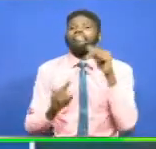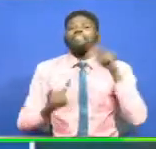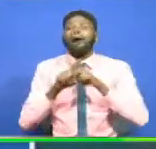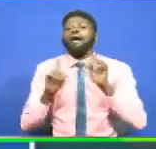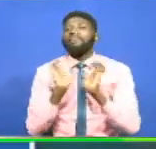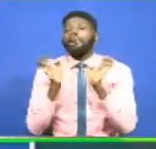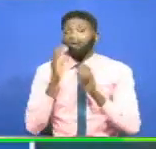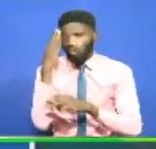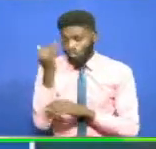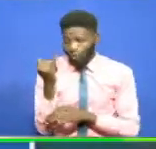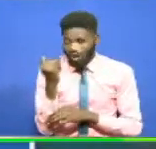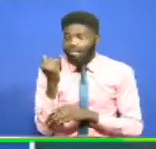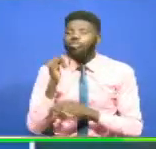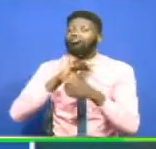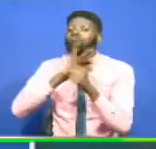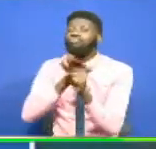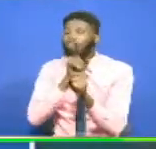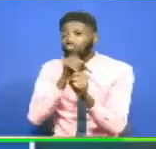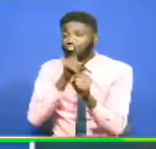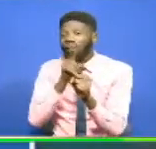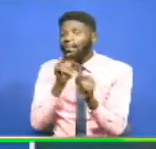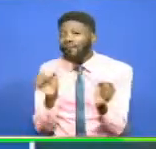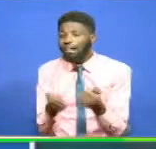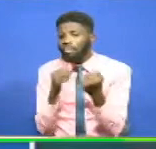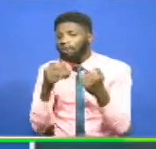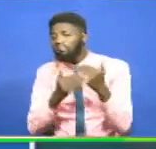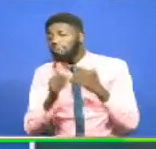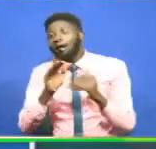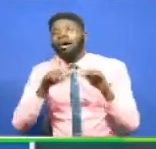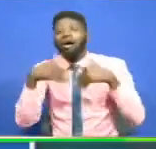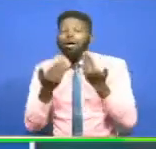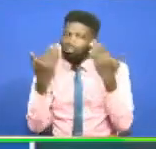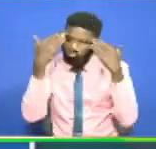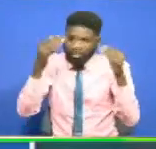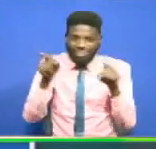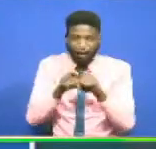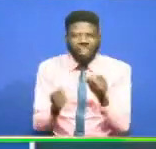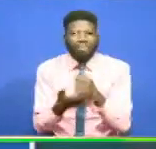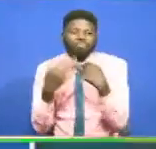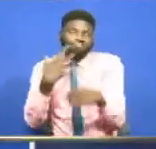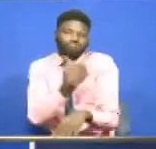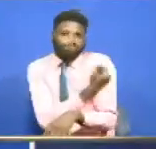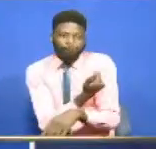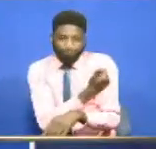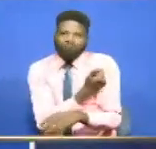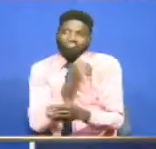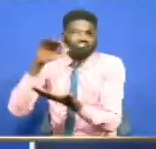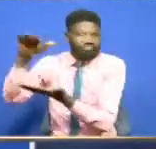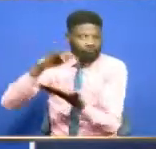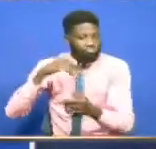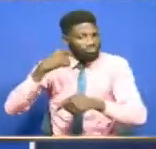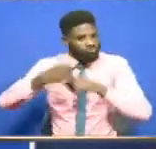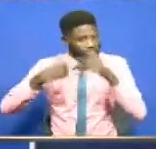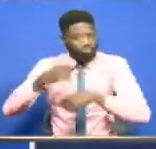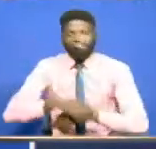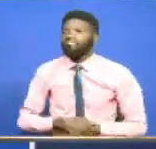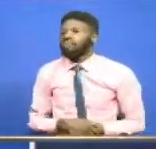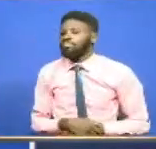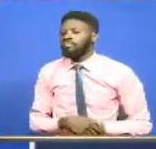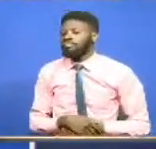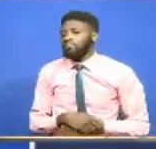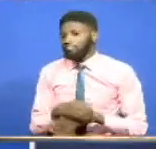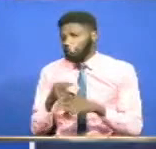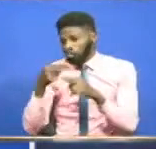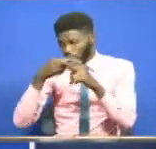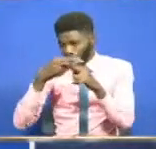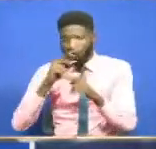COVID-19 pandemic and unsteadiness surrounding supply of vaccines. In the next few days,